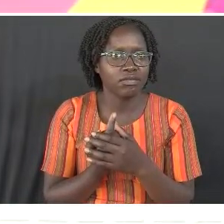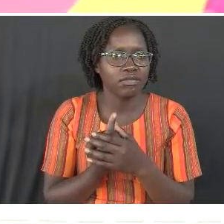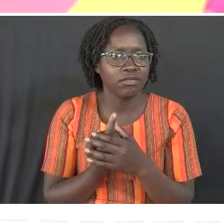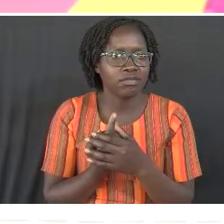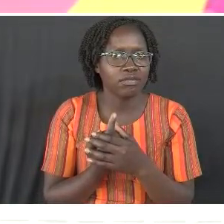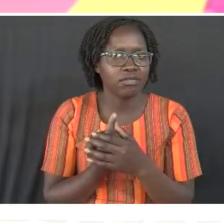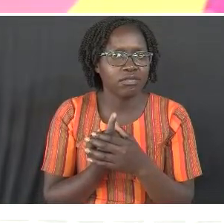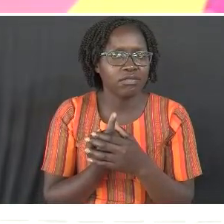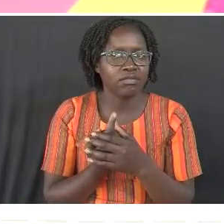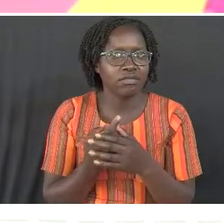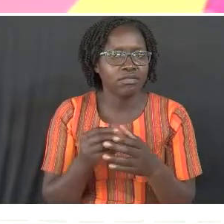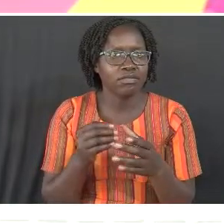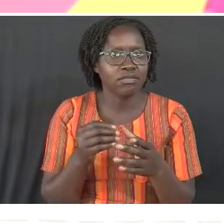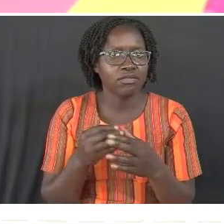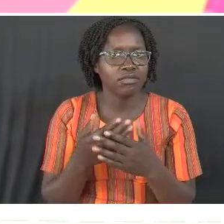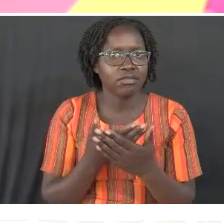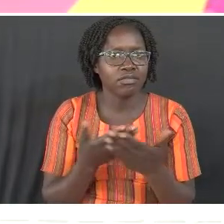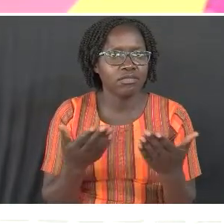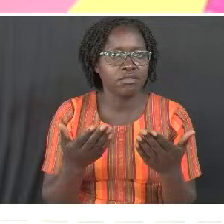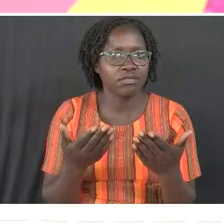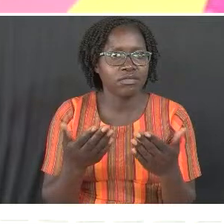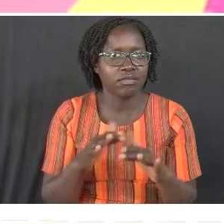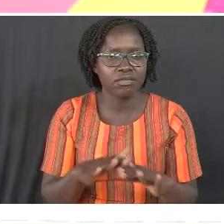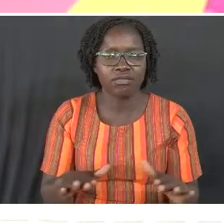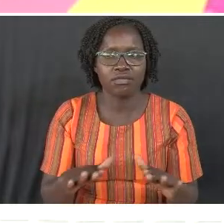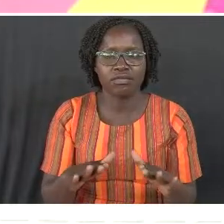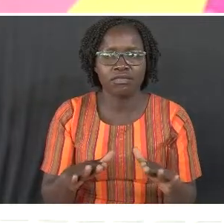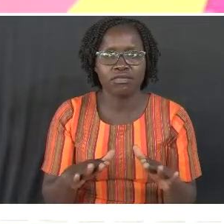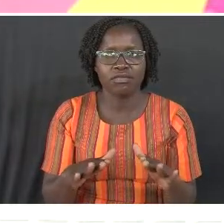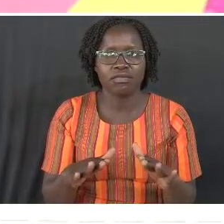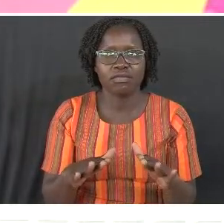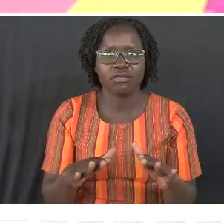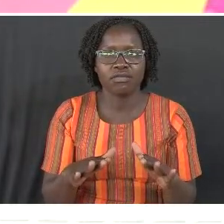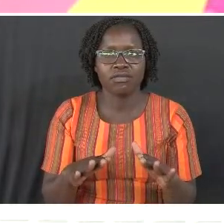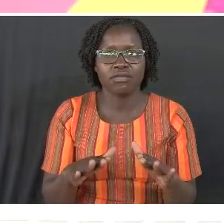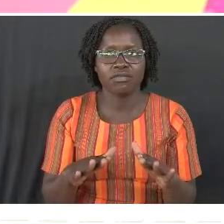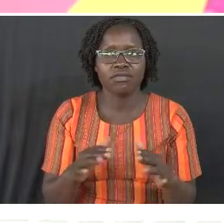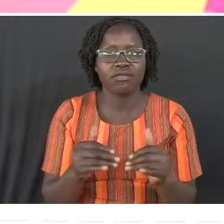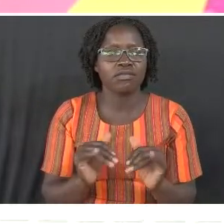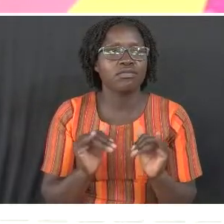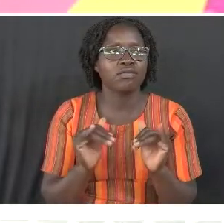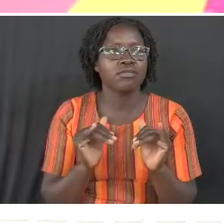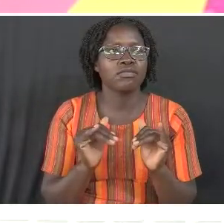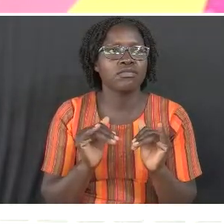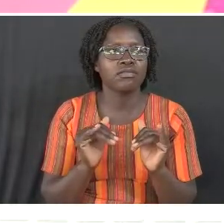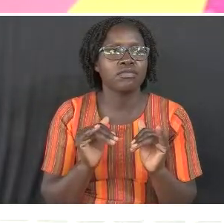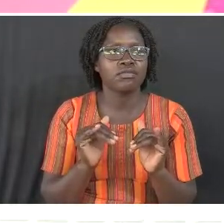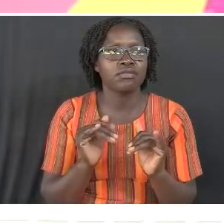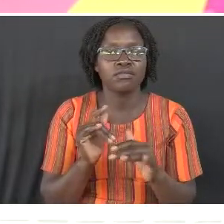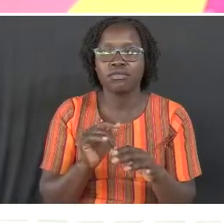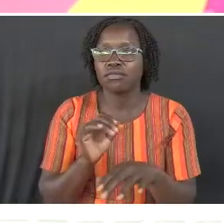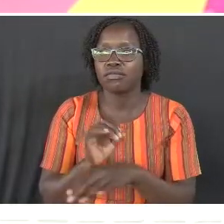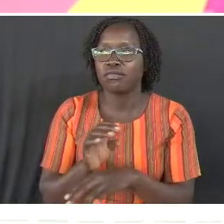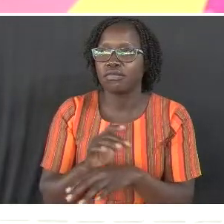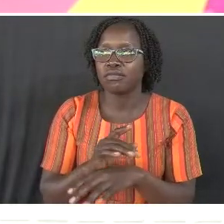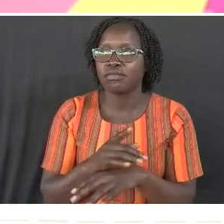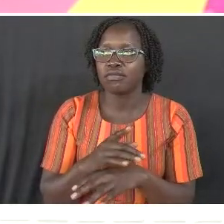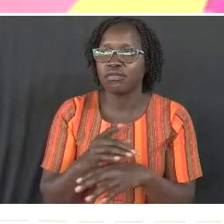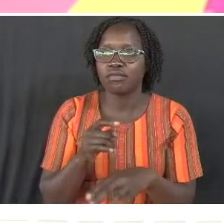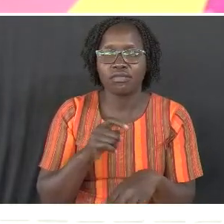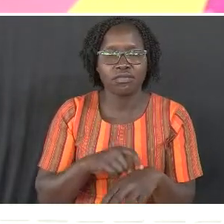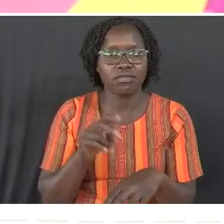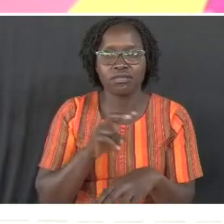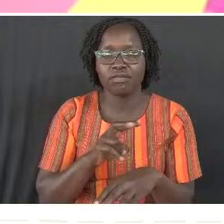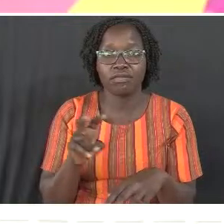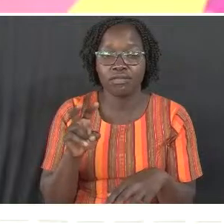child's mouth. Now those are the permanent teeth that are trying to come out. So what we always advise is the moment you